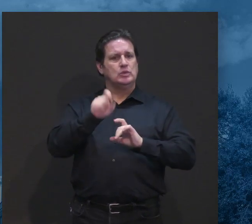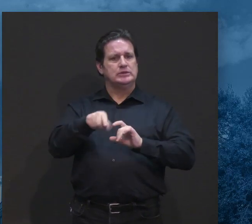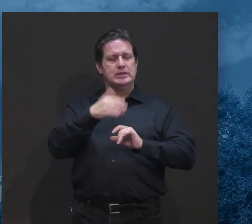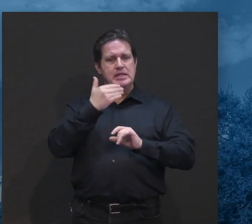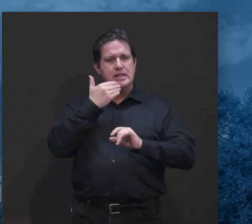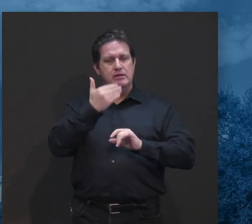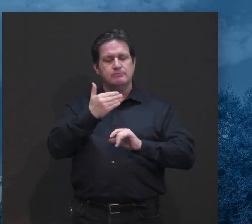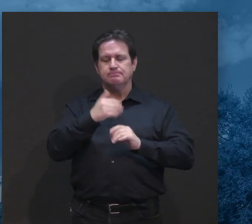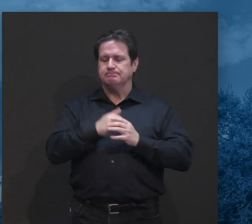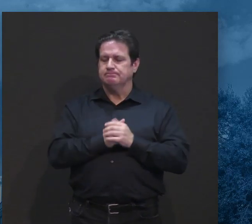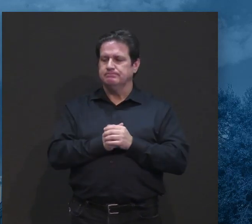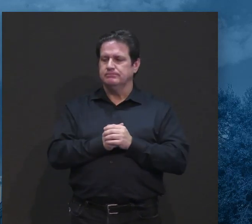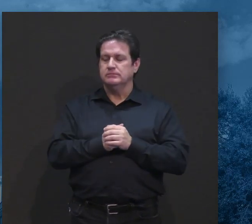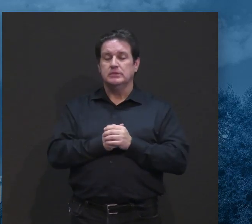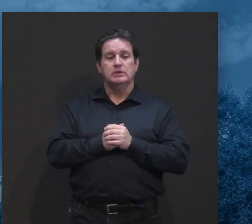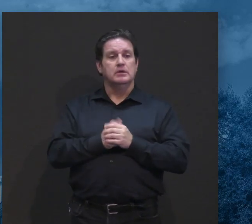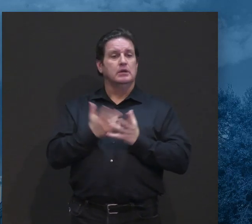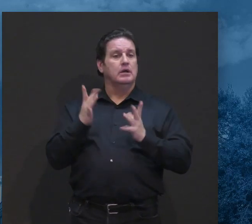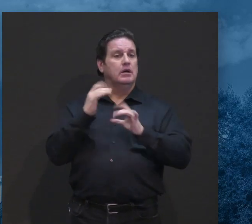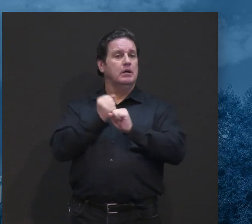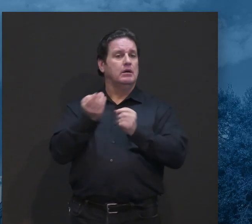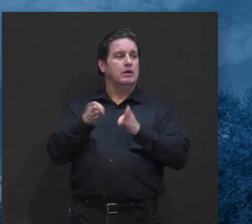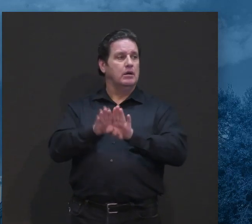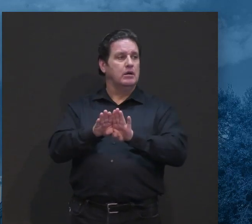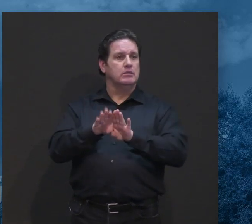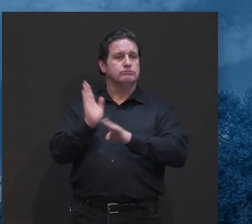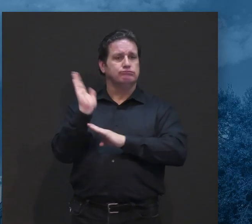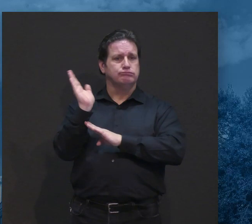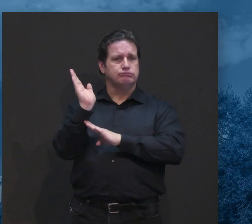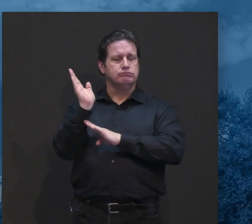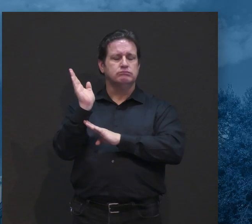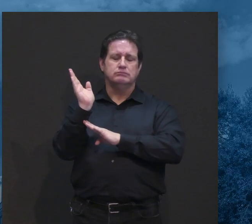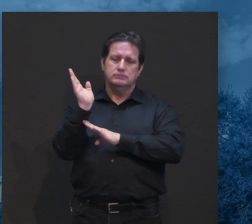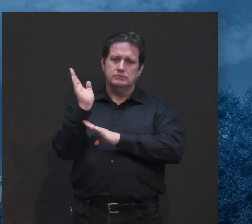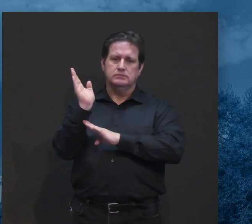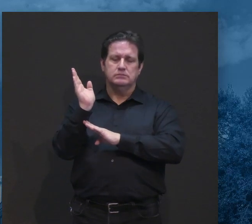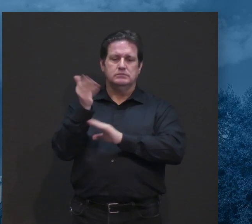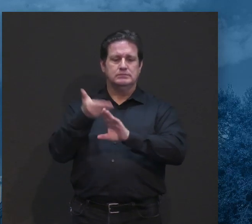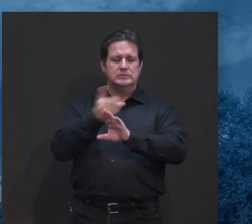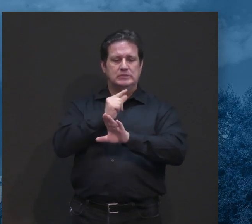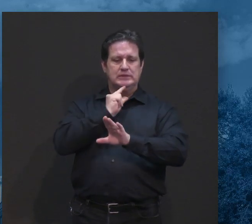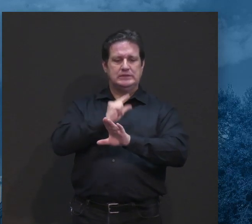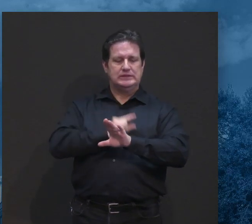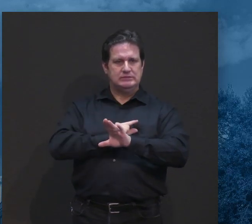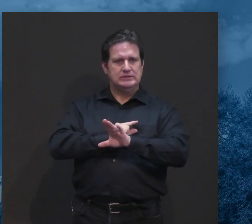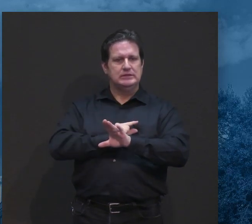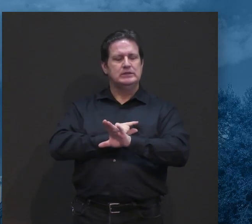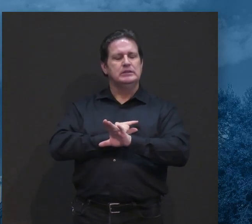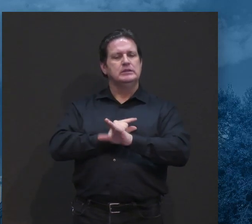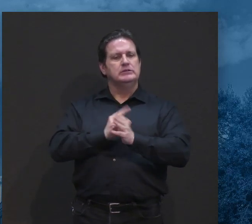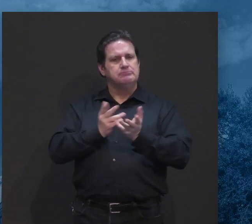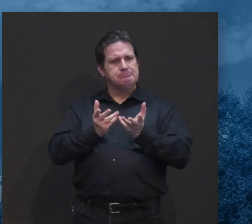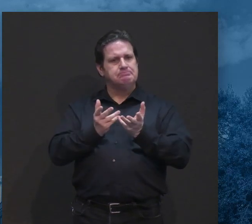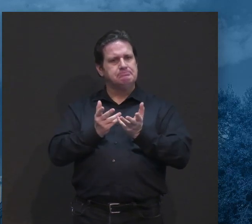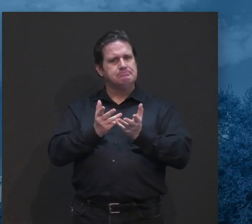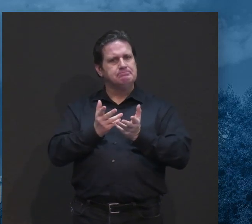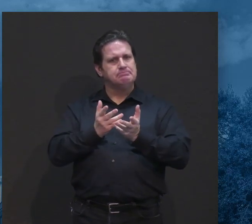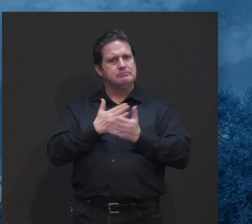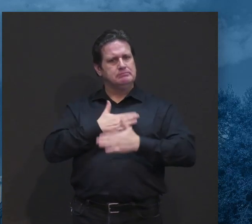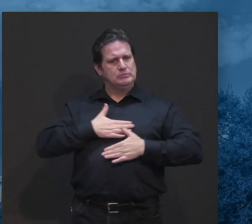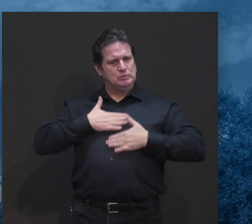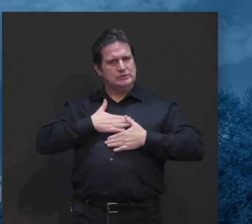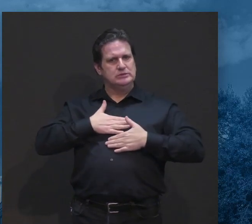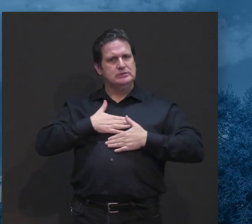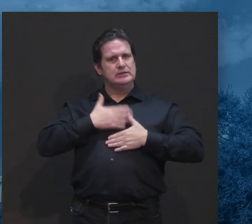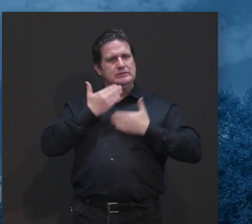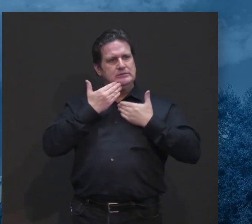questions. I want to just close out this press conference on the eve of Thanksgiving to express my